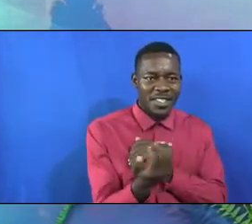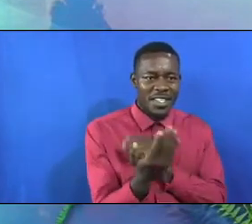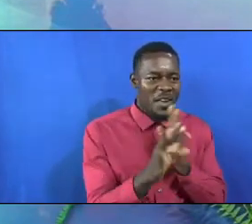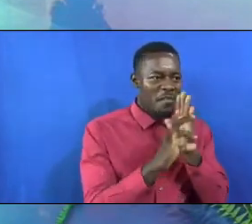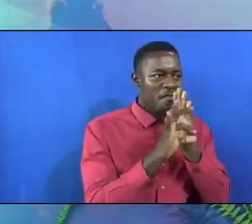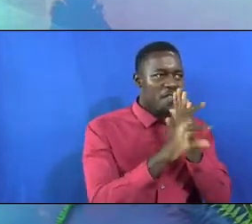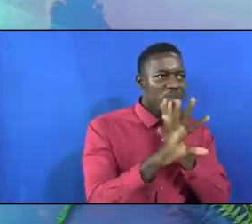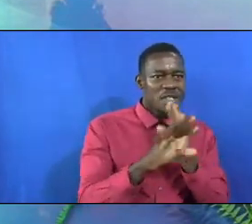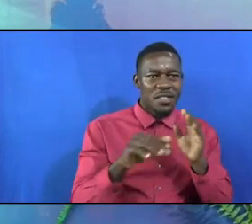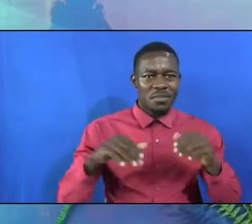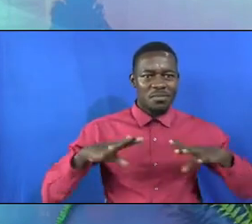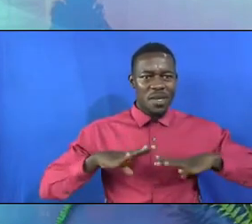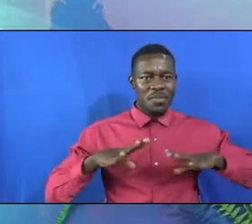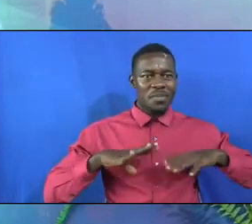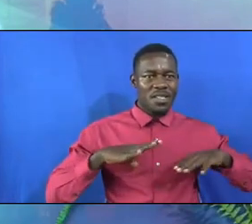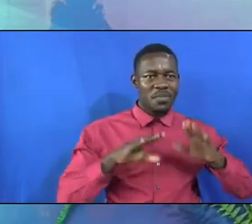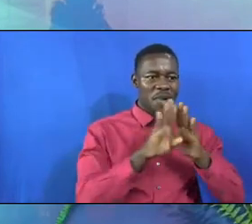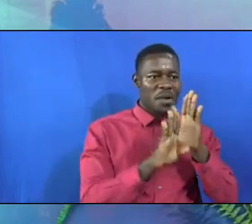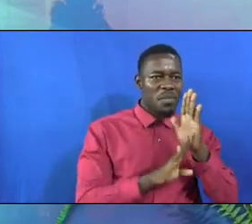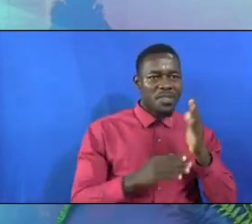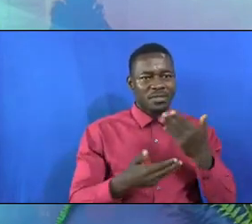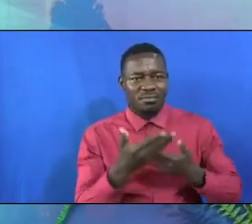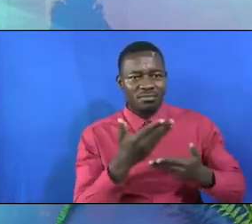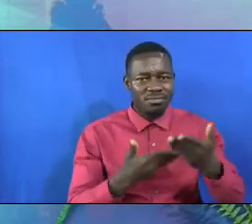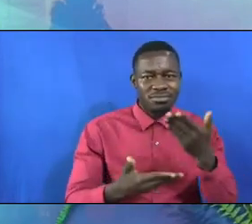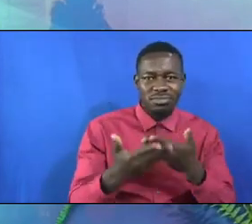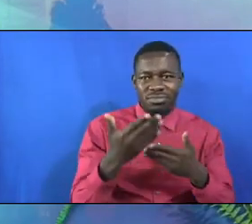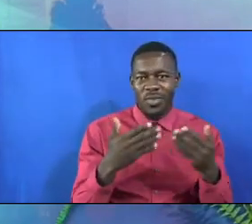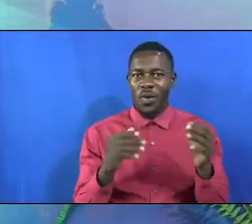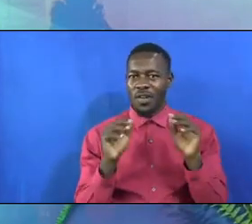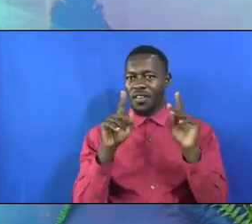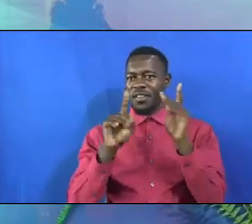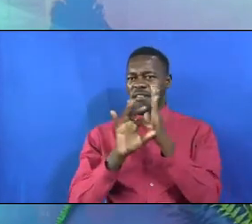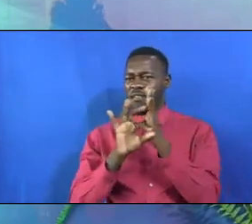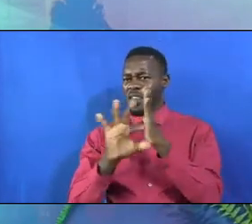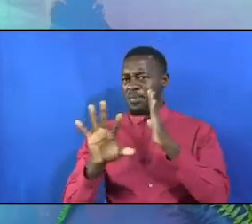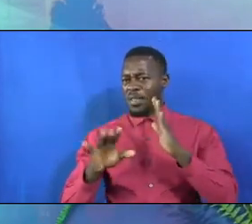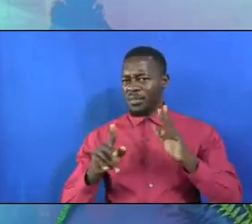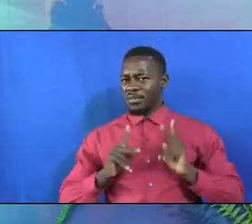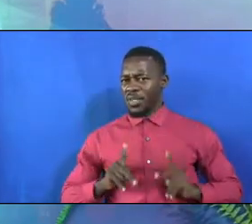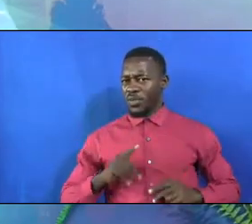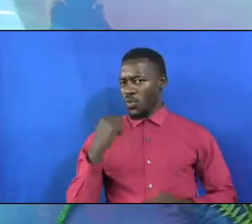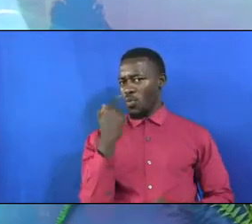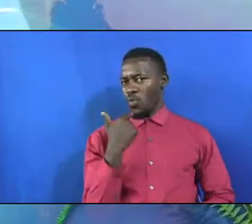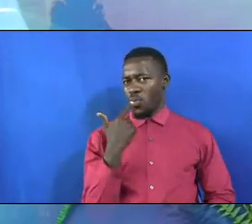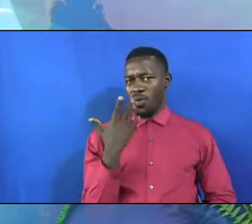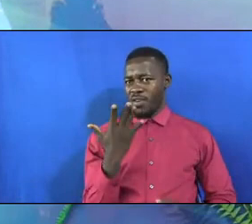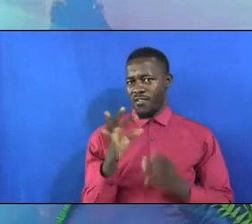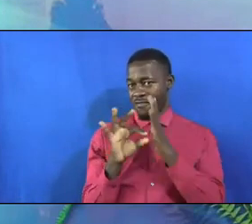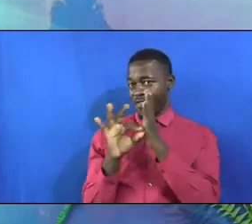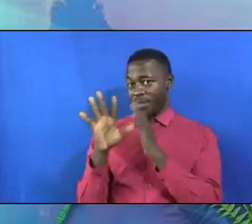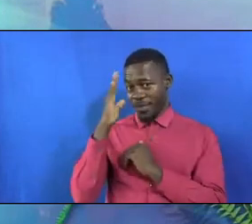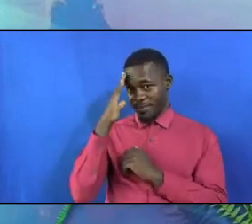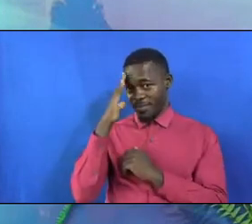of faithfulness. So who is a heroine? A heroine is a